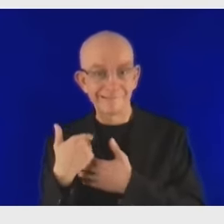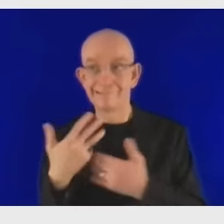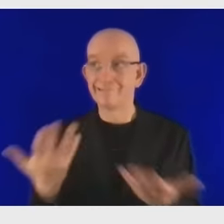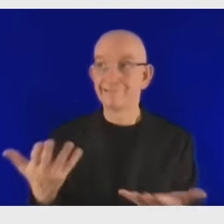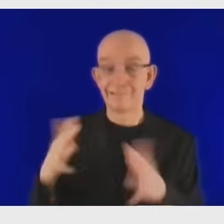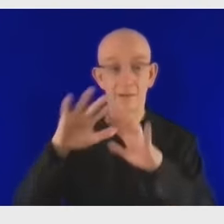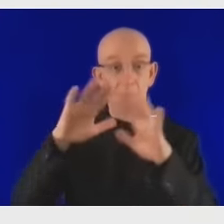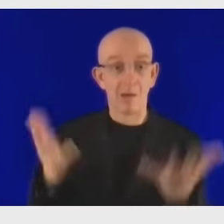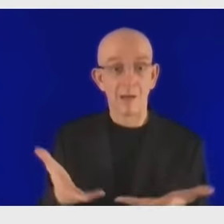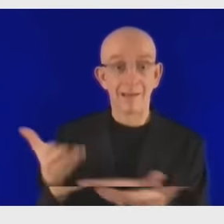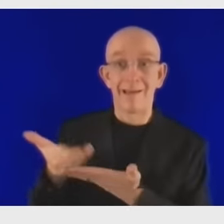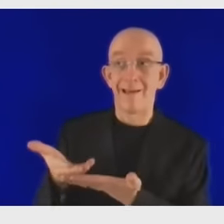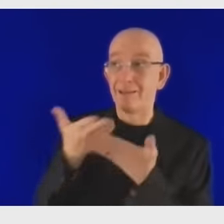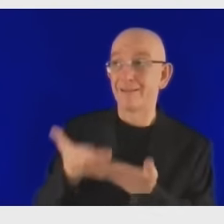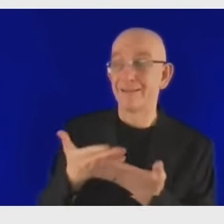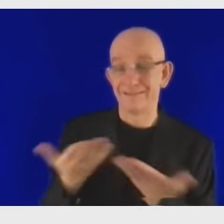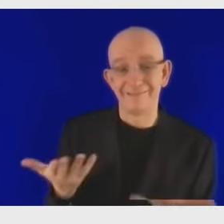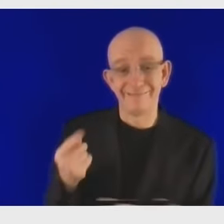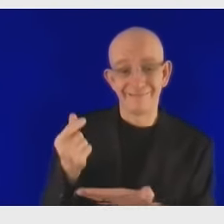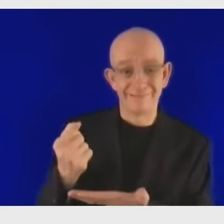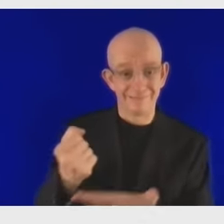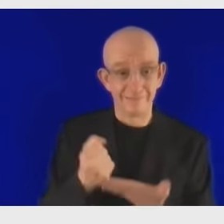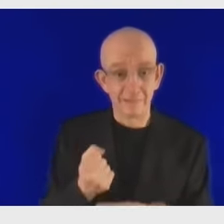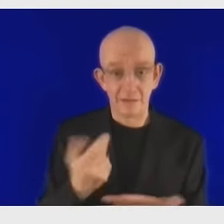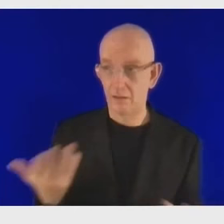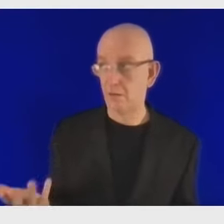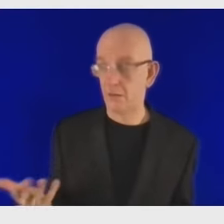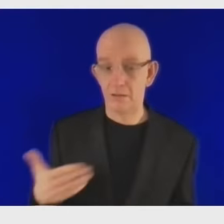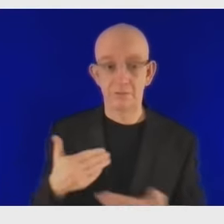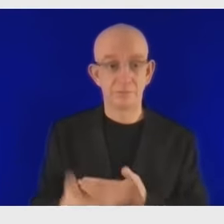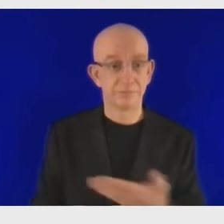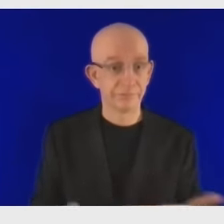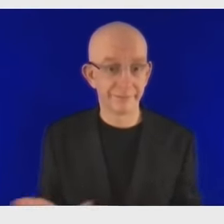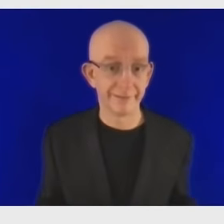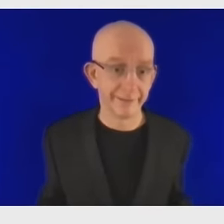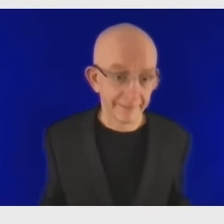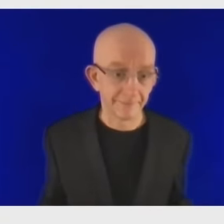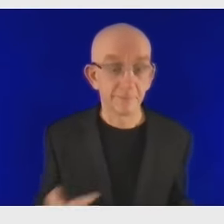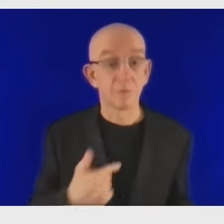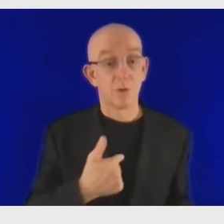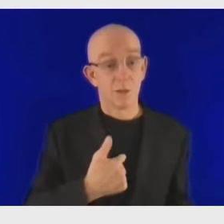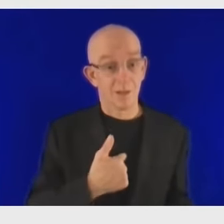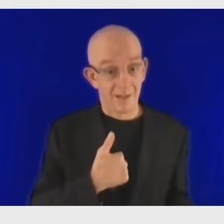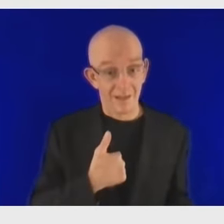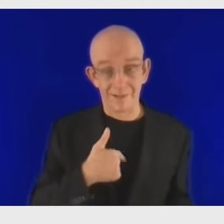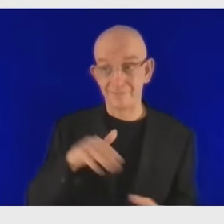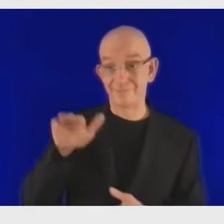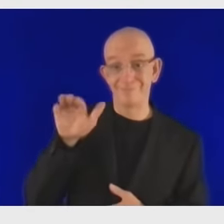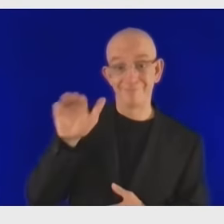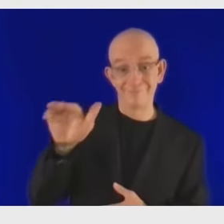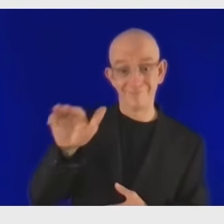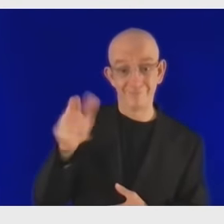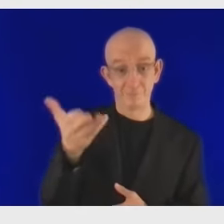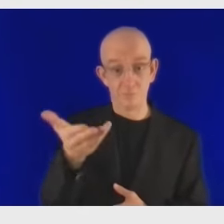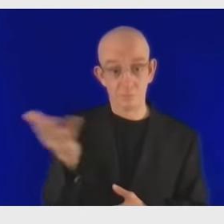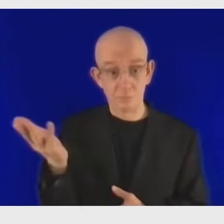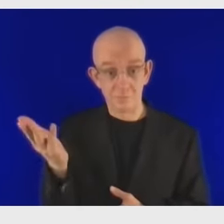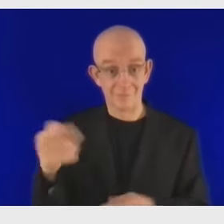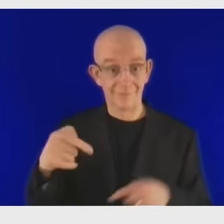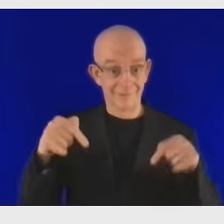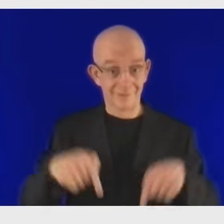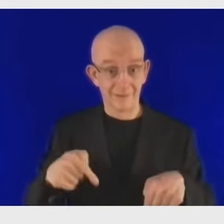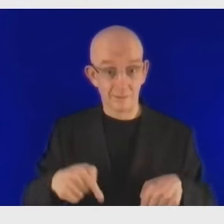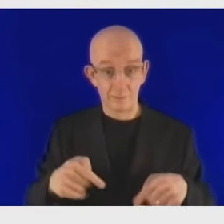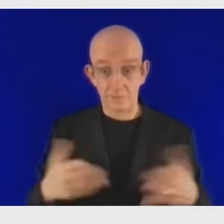At present, there is no link between the public and private sectors when it comes to climate change. This must